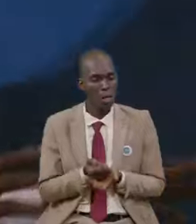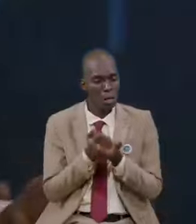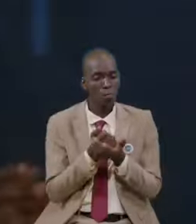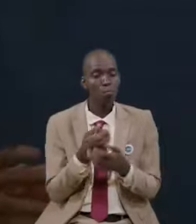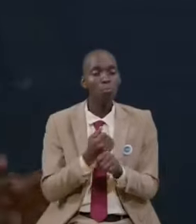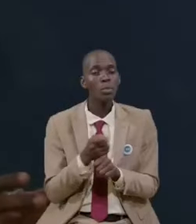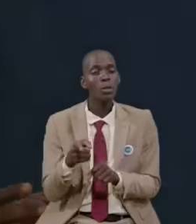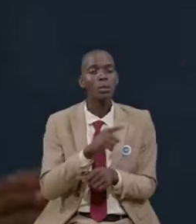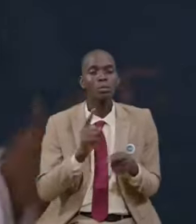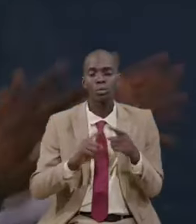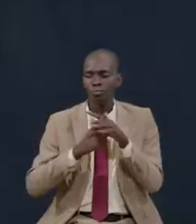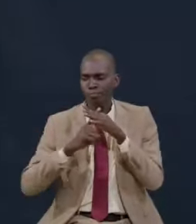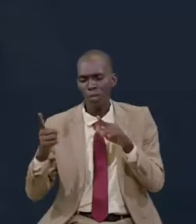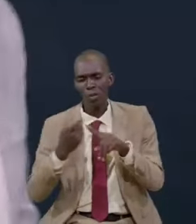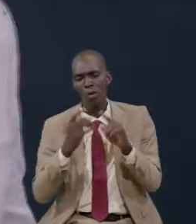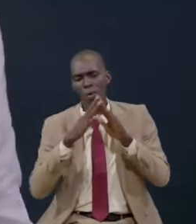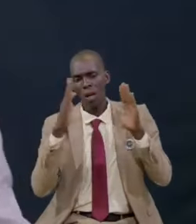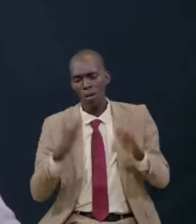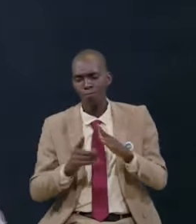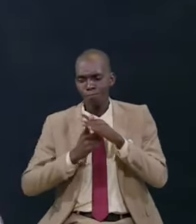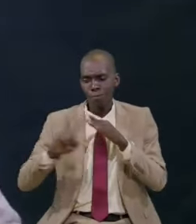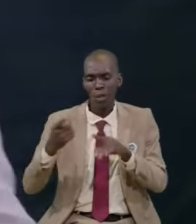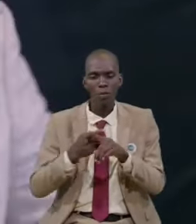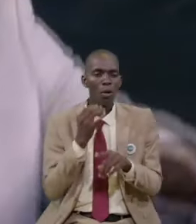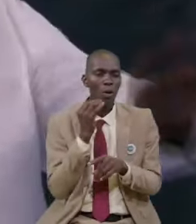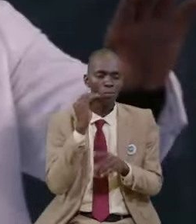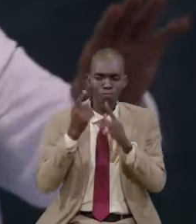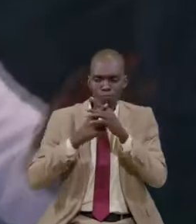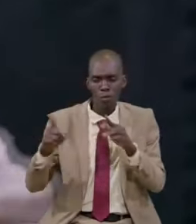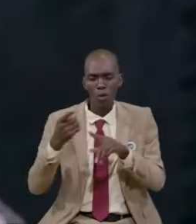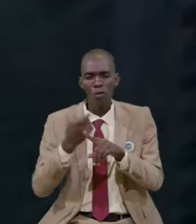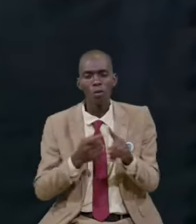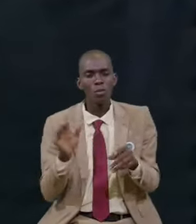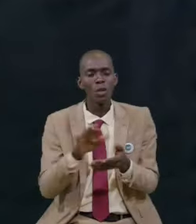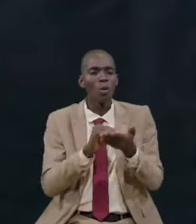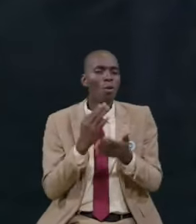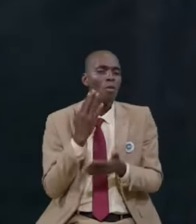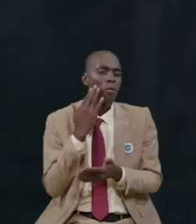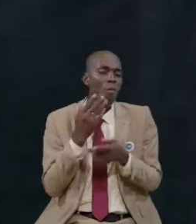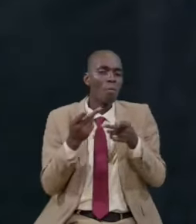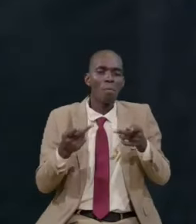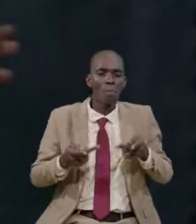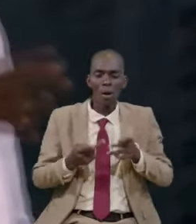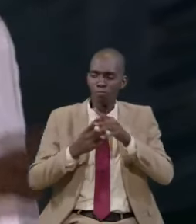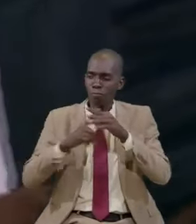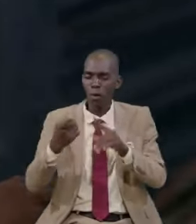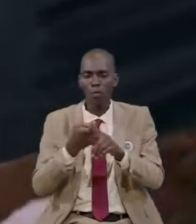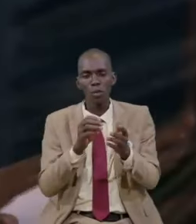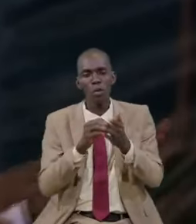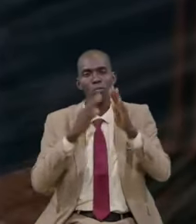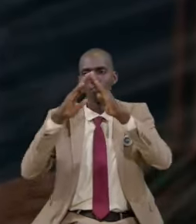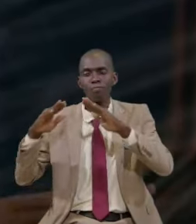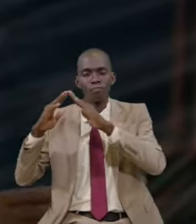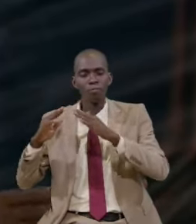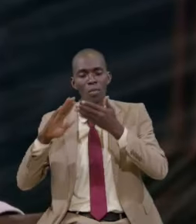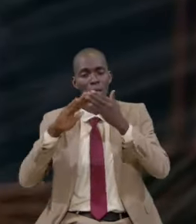of the familiar places. And now everywhere they went, they didn't say, when in Jerusalem